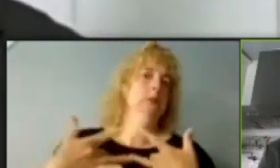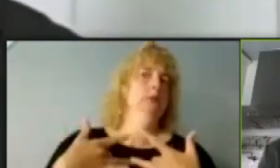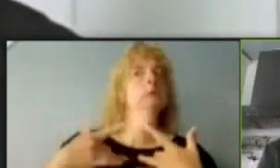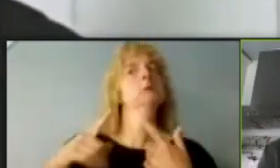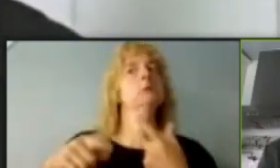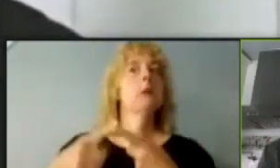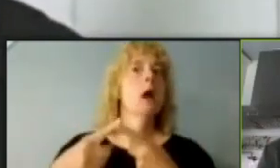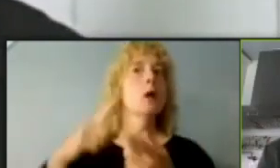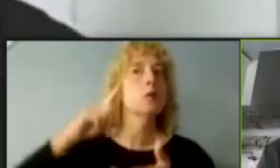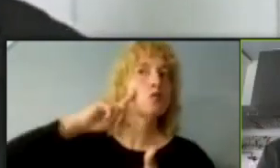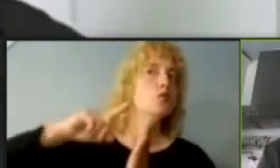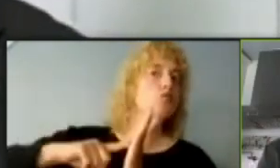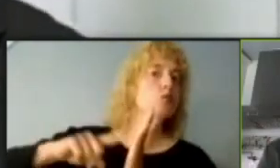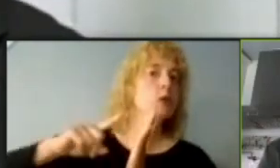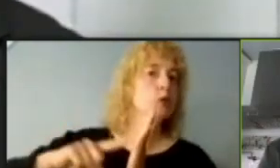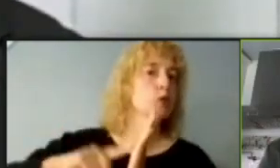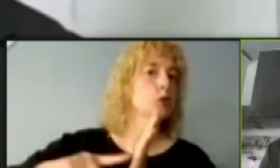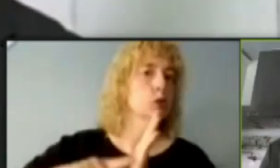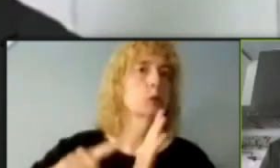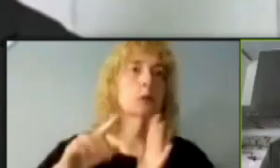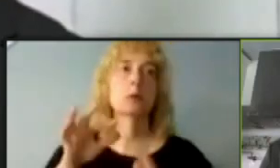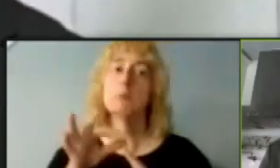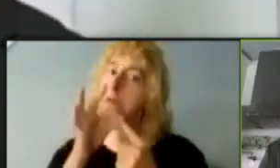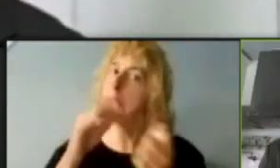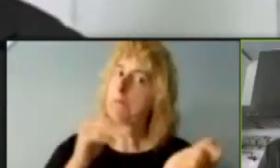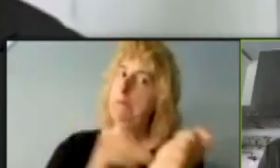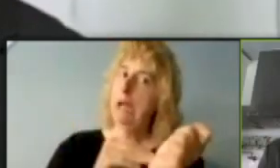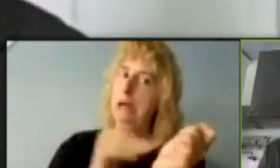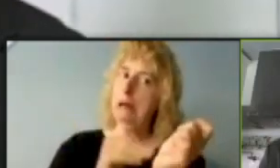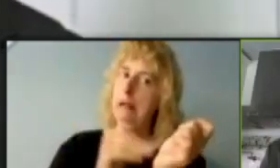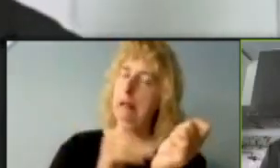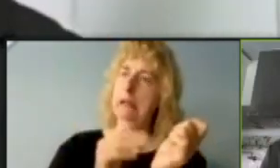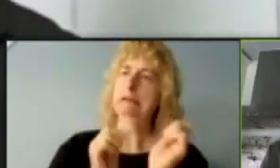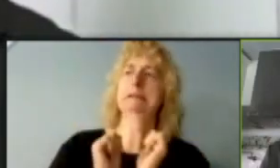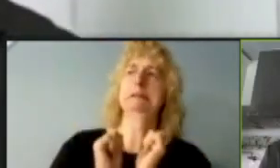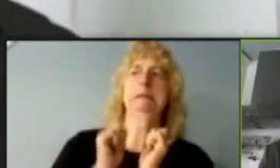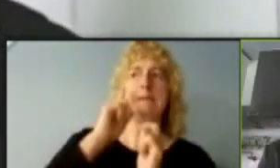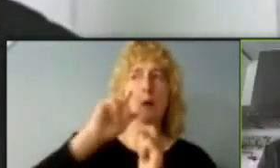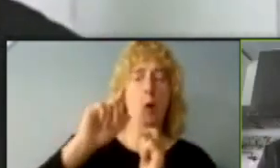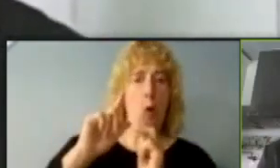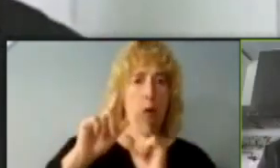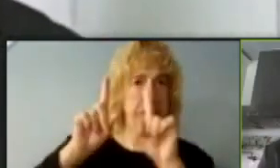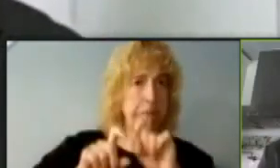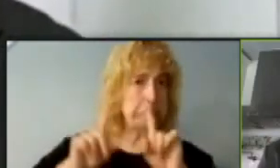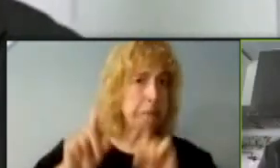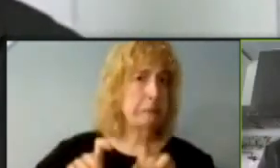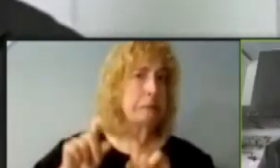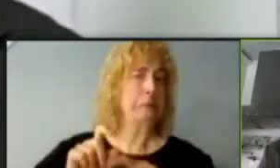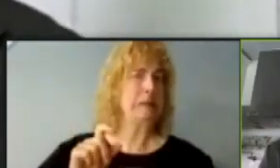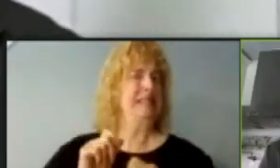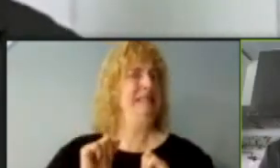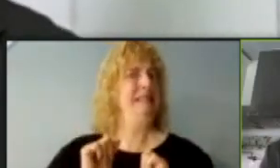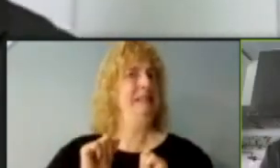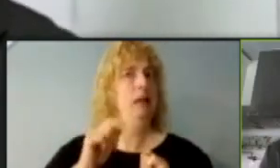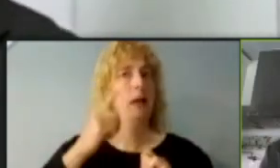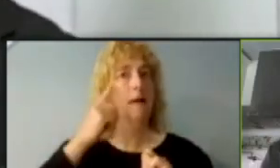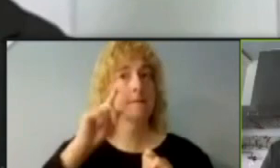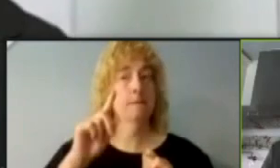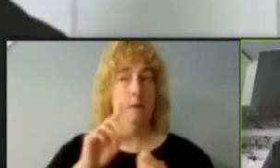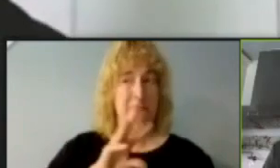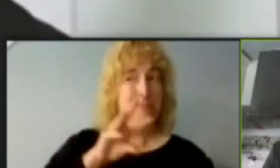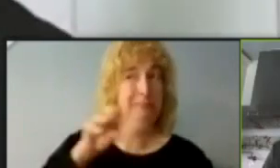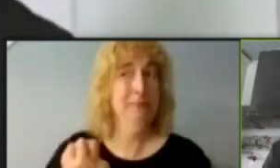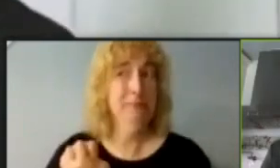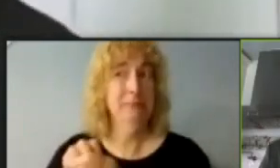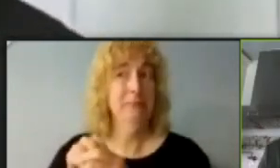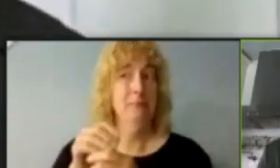research, particularly medical research in the form of trials and in the form of participation, even in